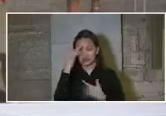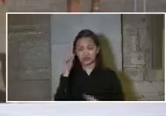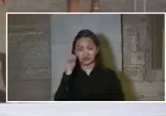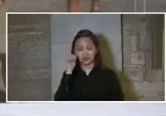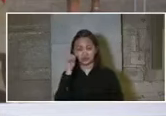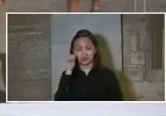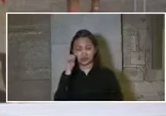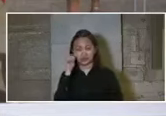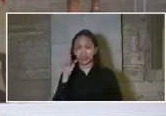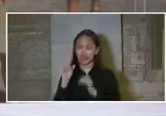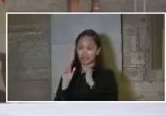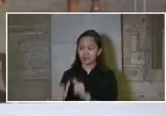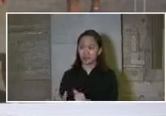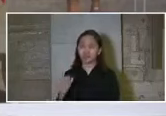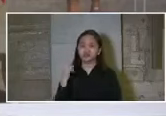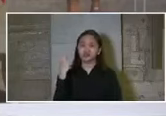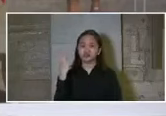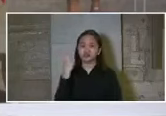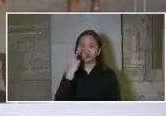for 2 more days.